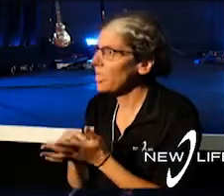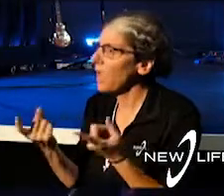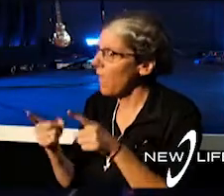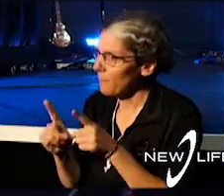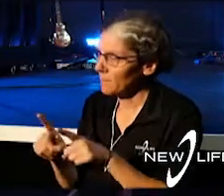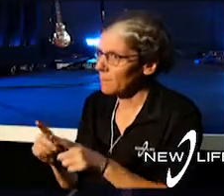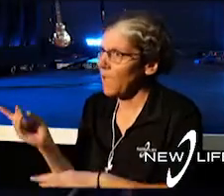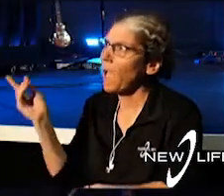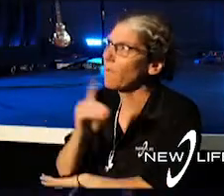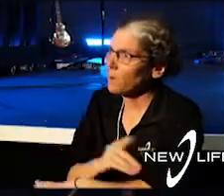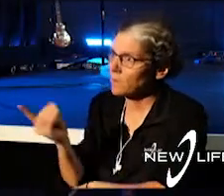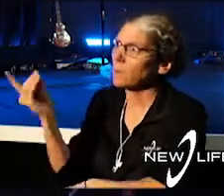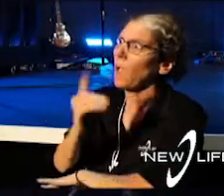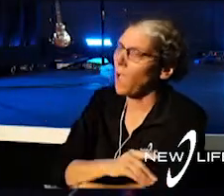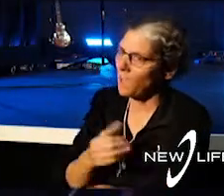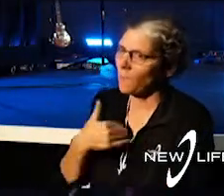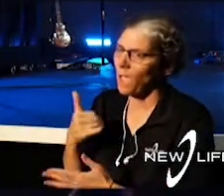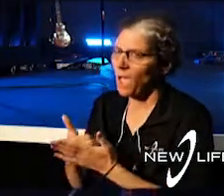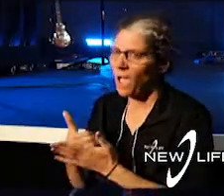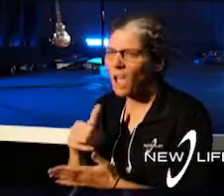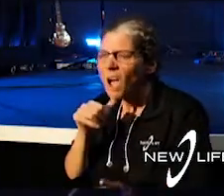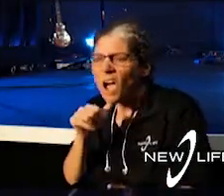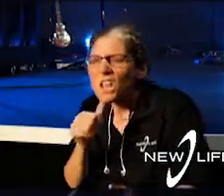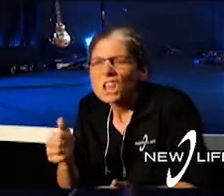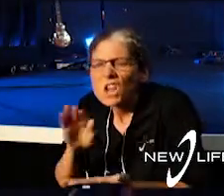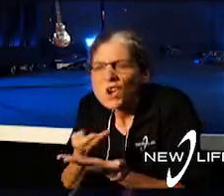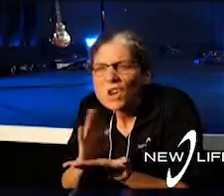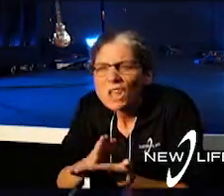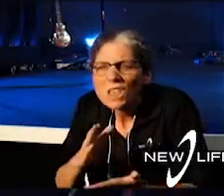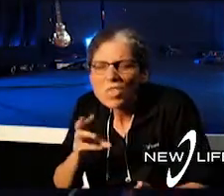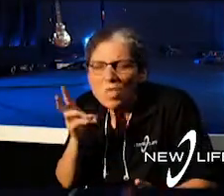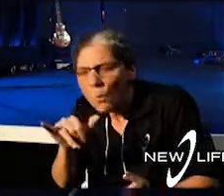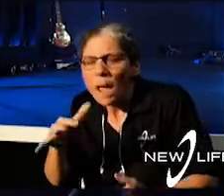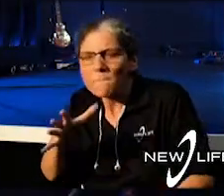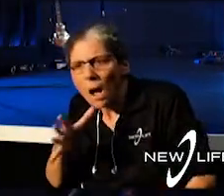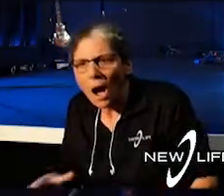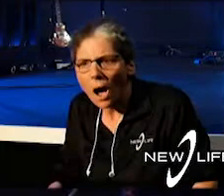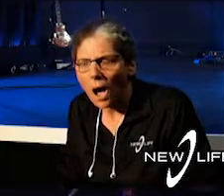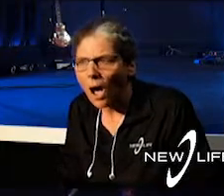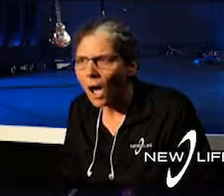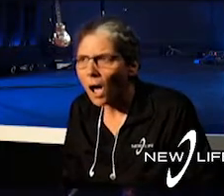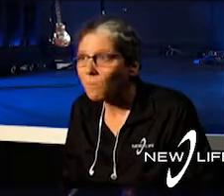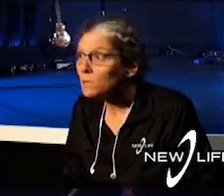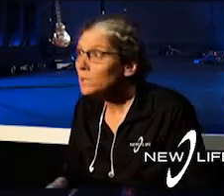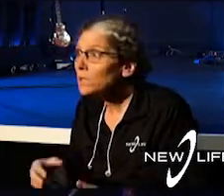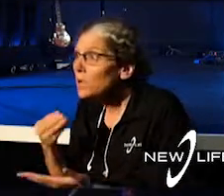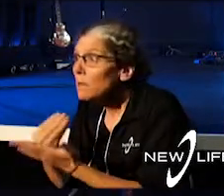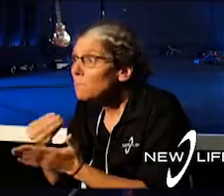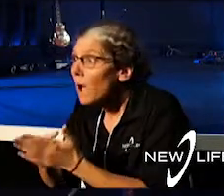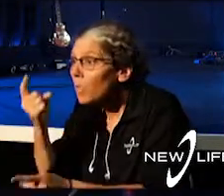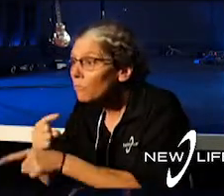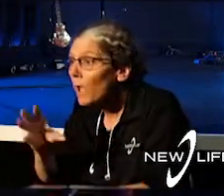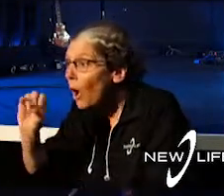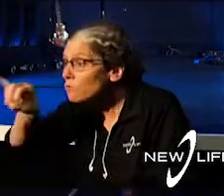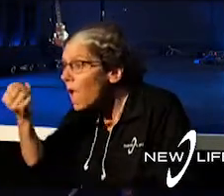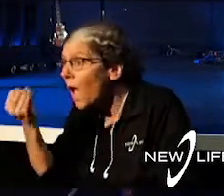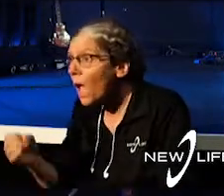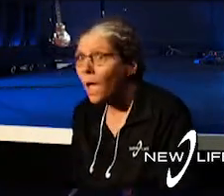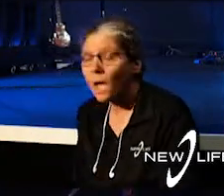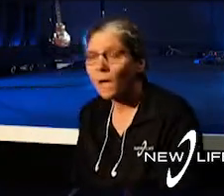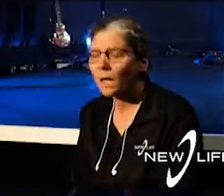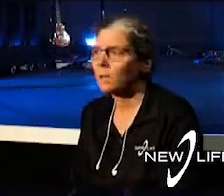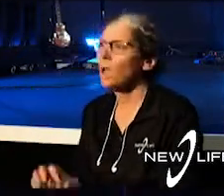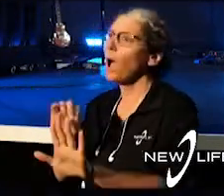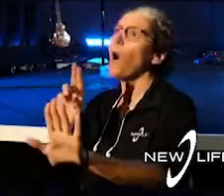went by where it was, you didn't cook it the way mom did, or you bought the wrong kind of orange juice, or combing my daughter's